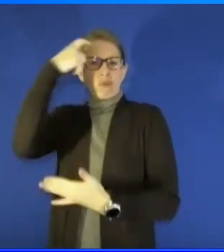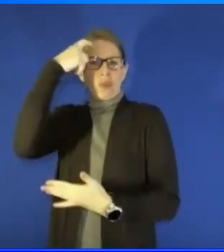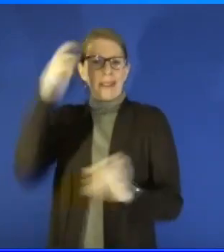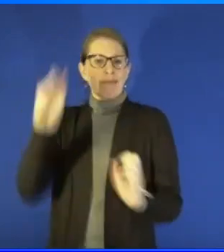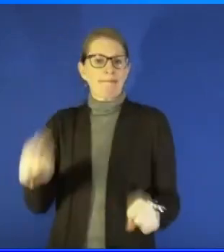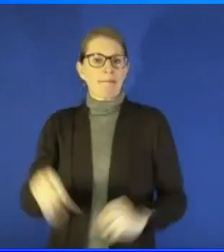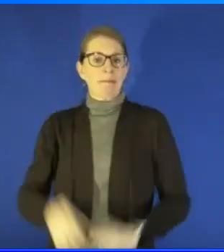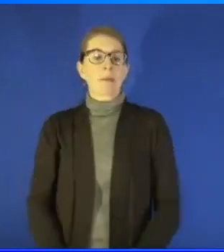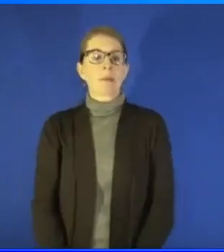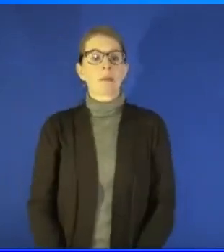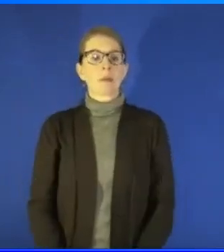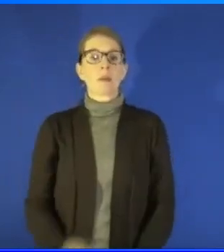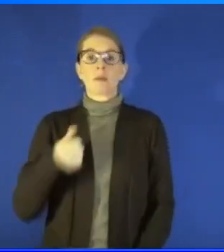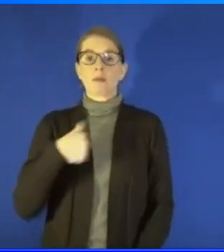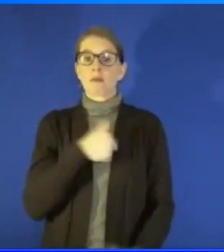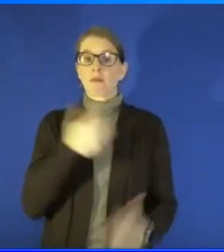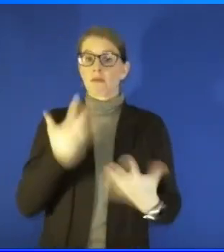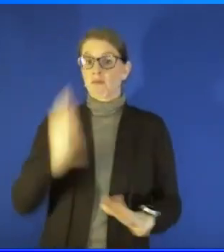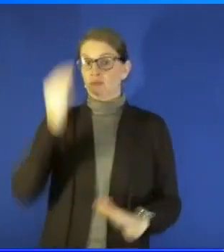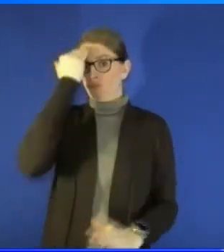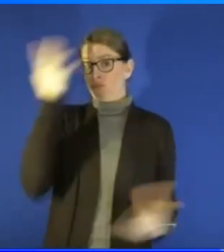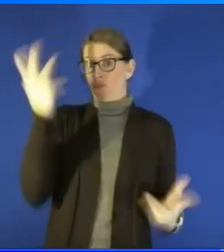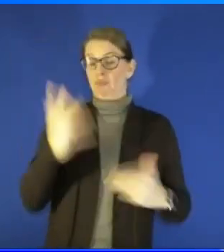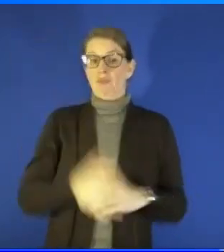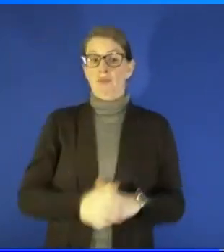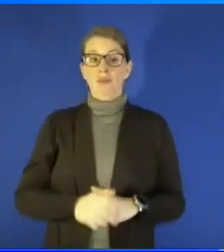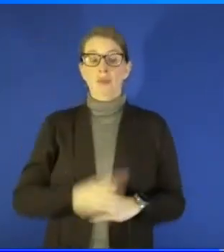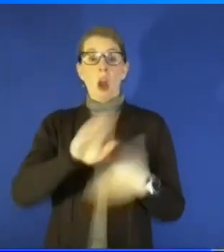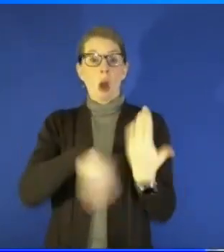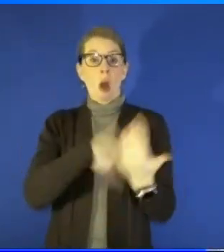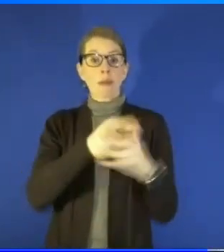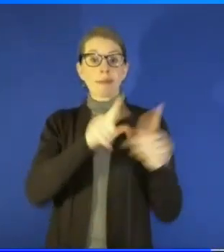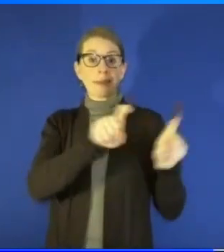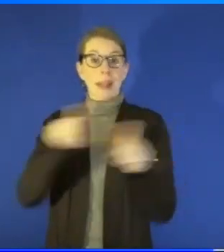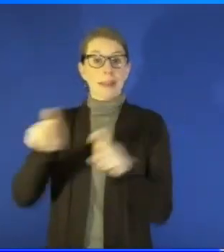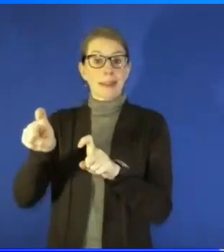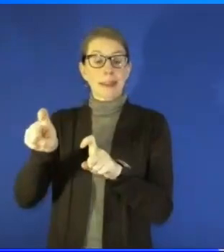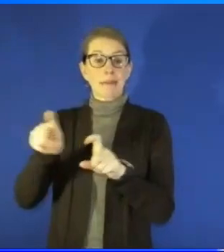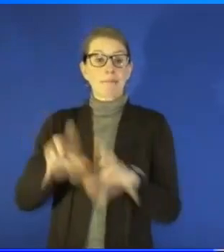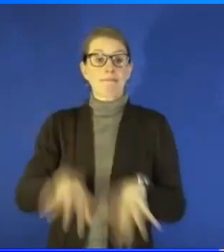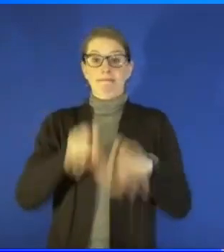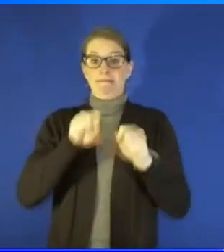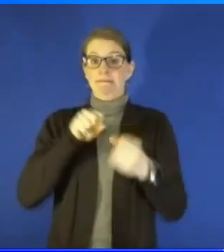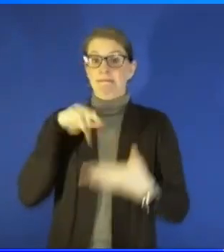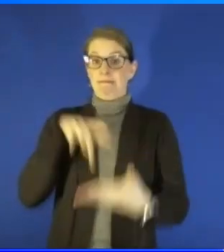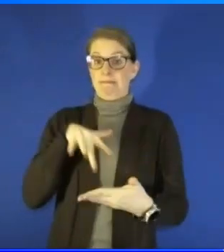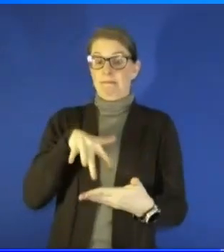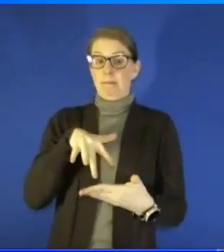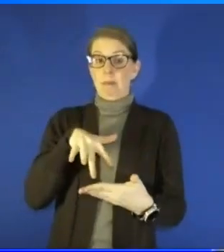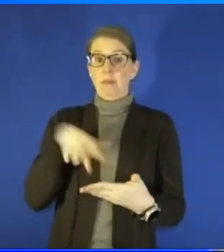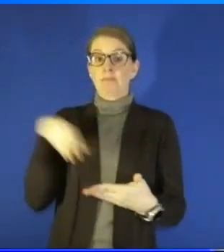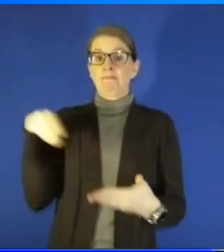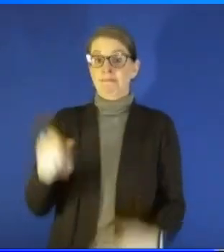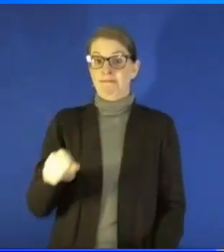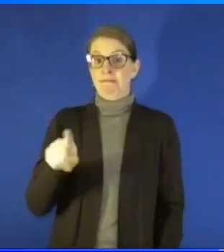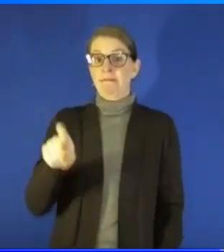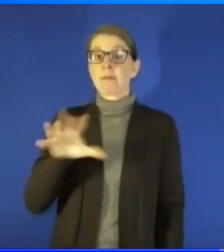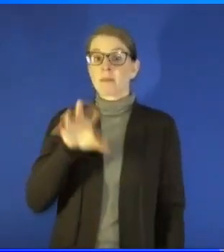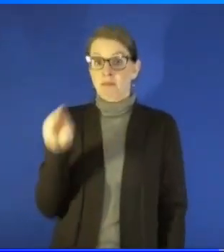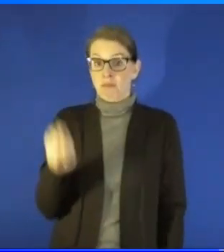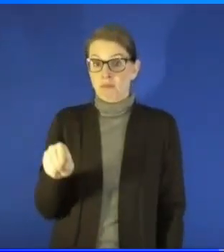know is that all the testing that we do as part of the trial will be covered 100%. There are